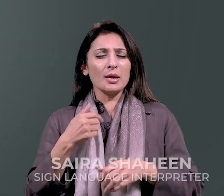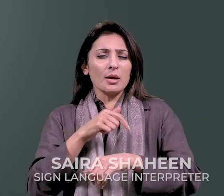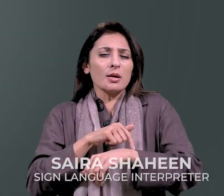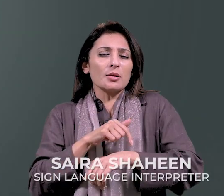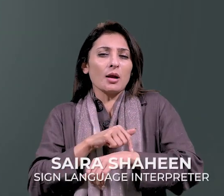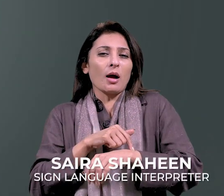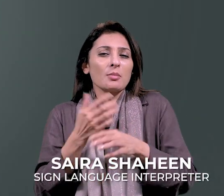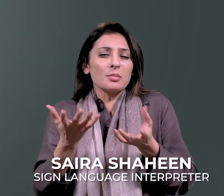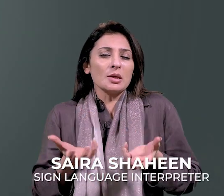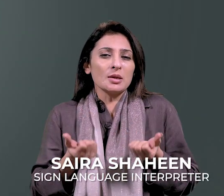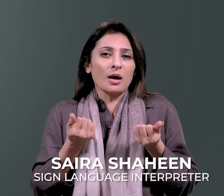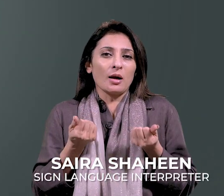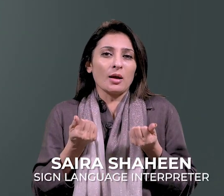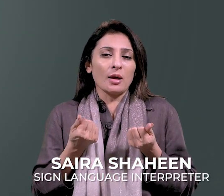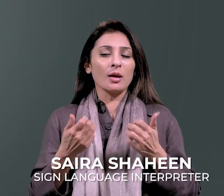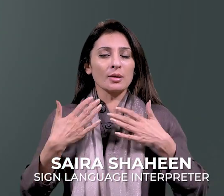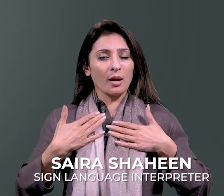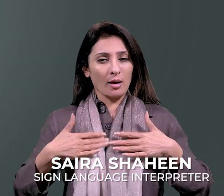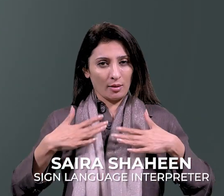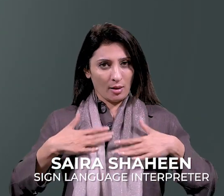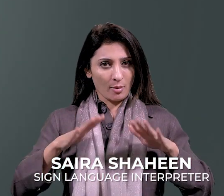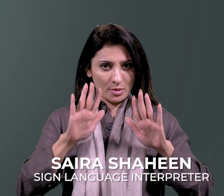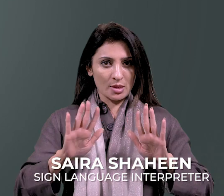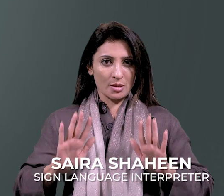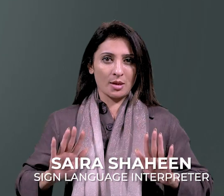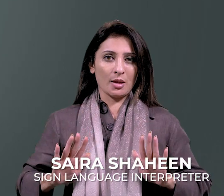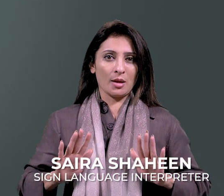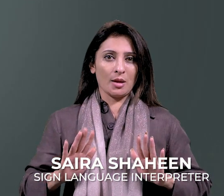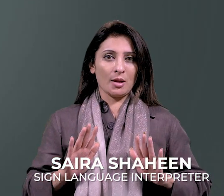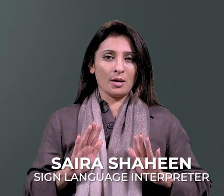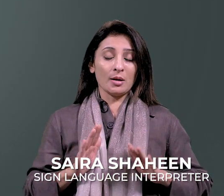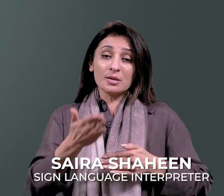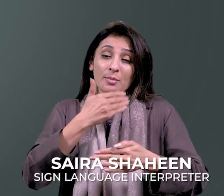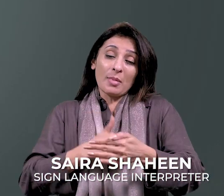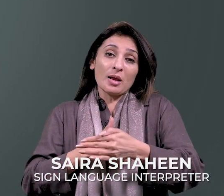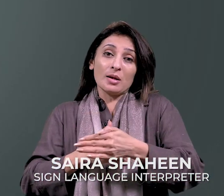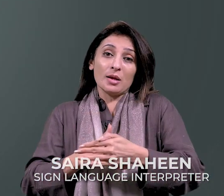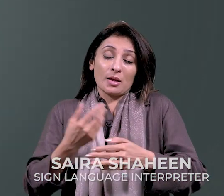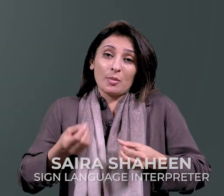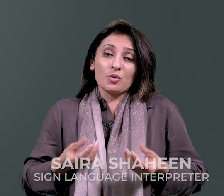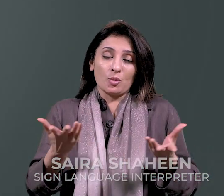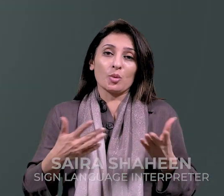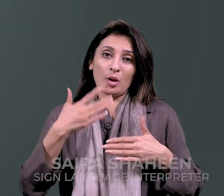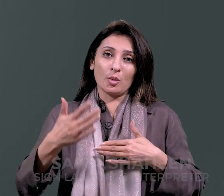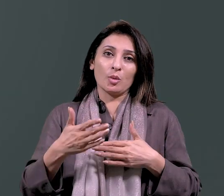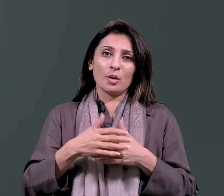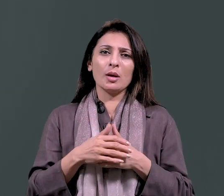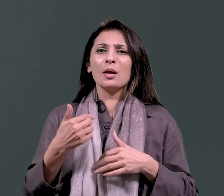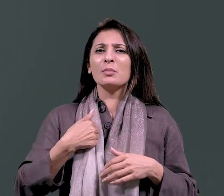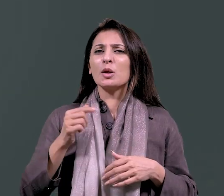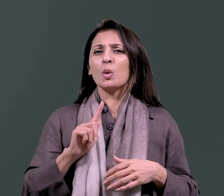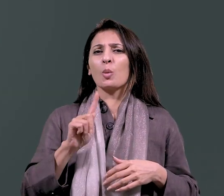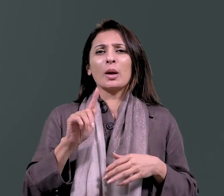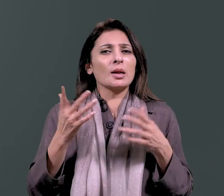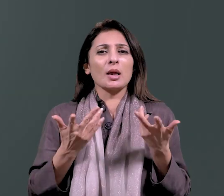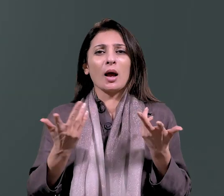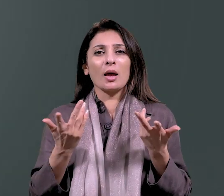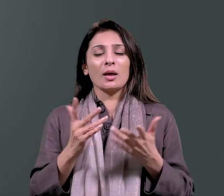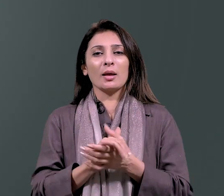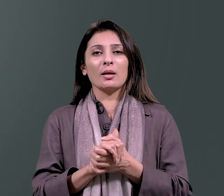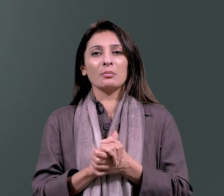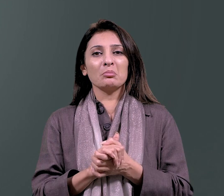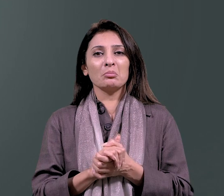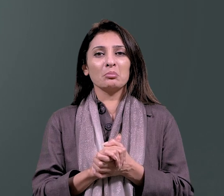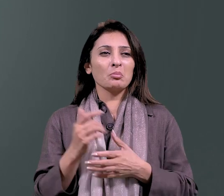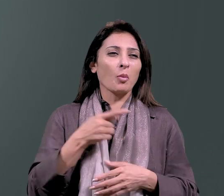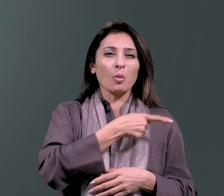time in settling down before I got the right climb. How old am I?